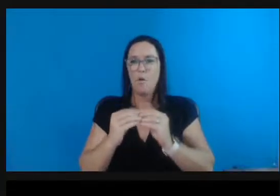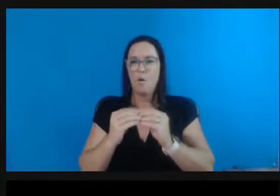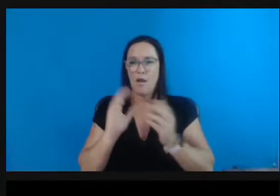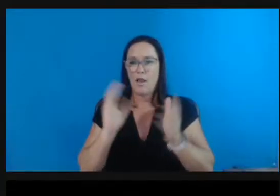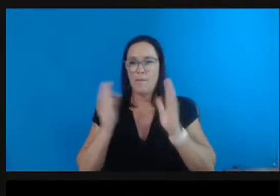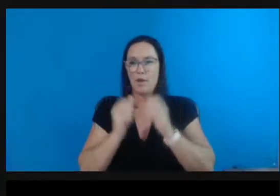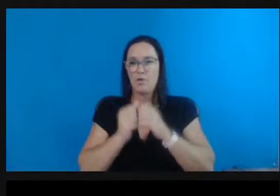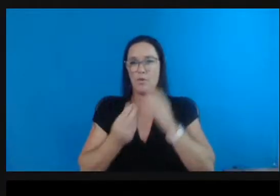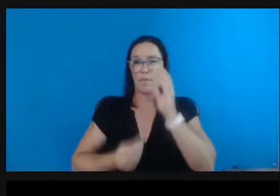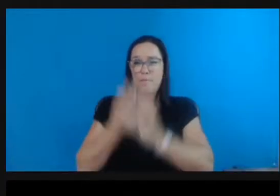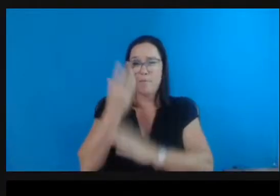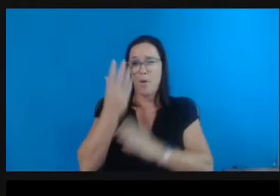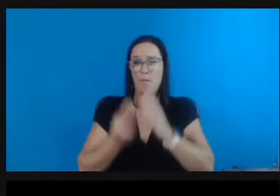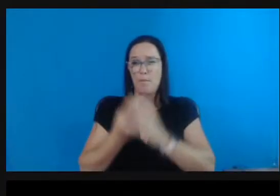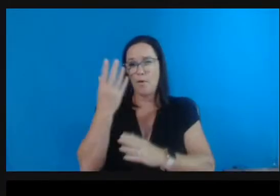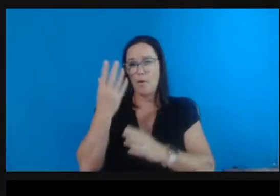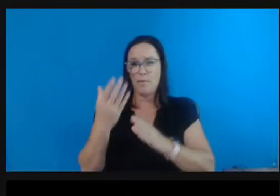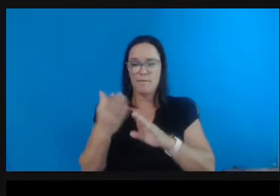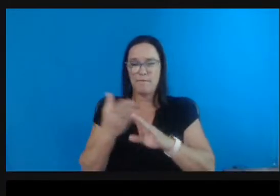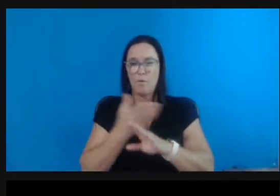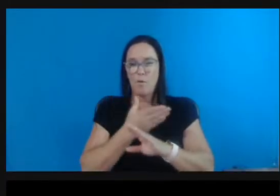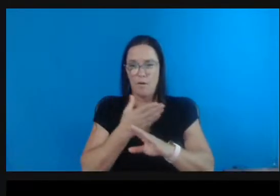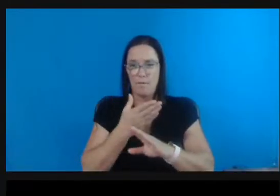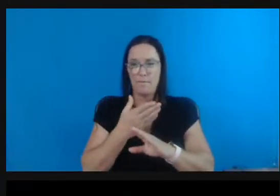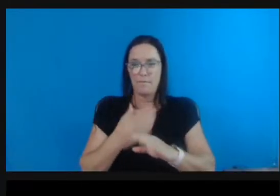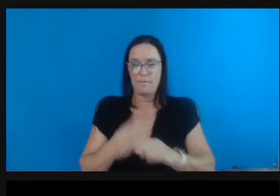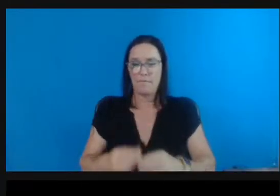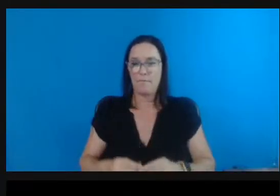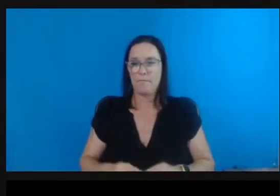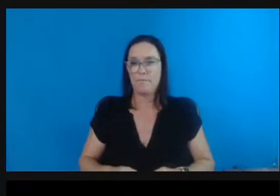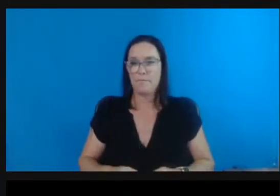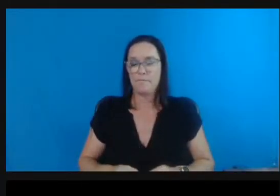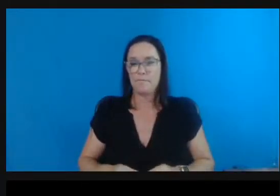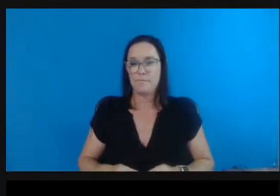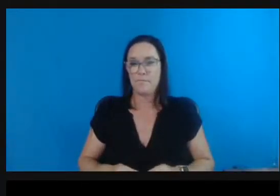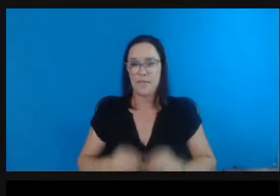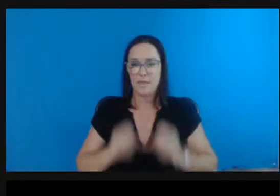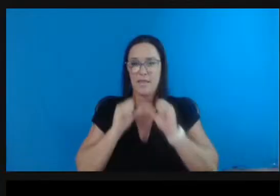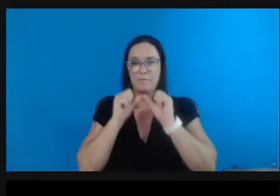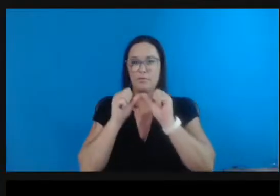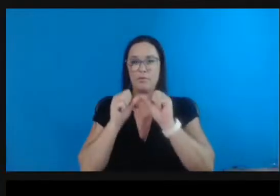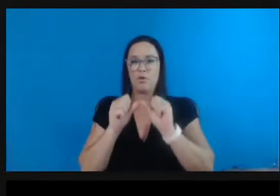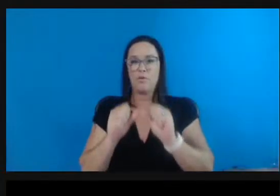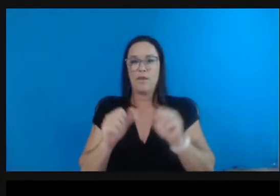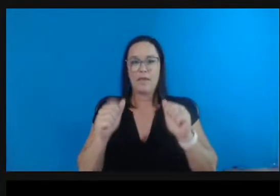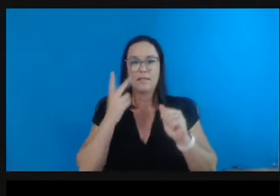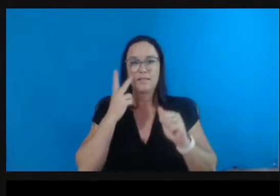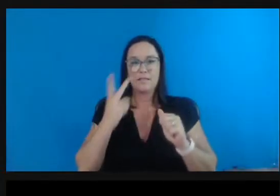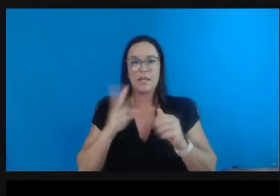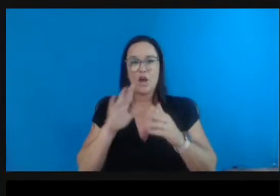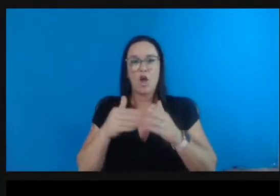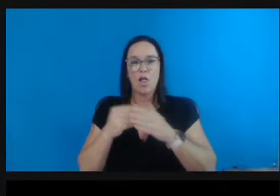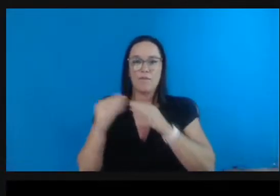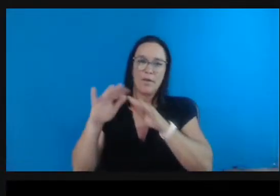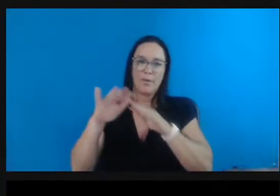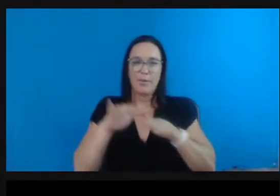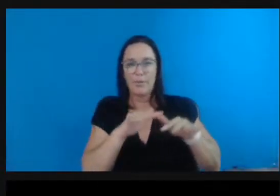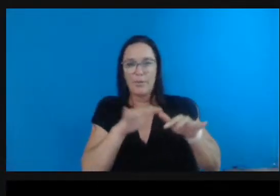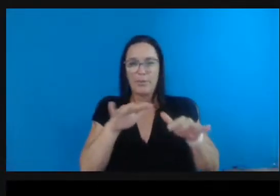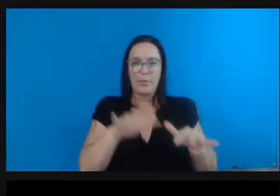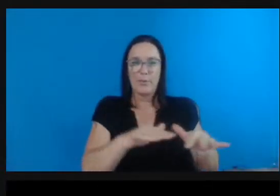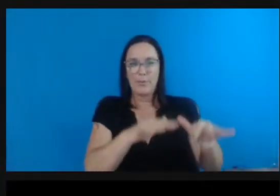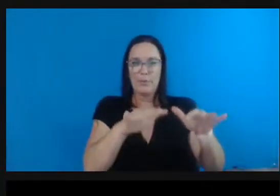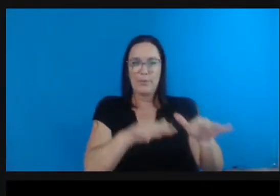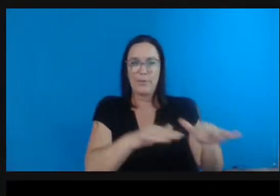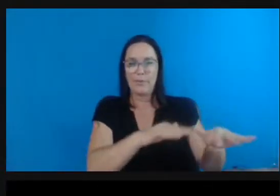higher fountains with a tephra fallout. So as this keeps going, you see how fluid all this motion looks through the channels